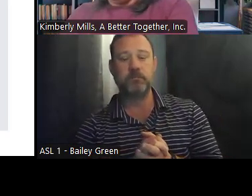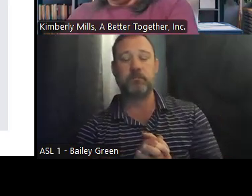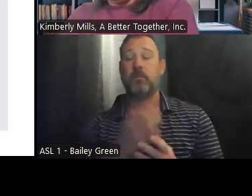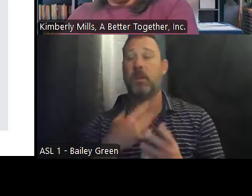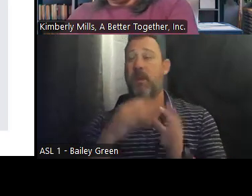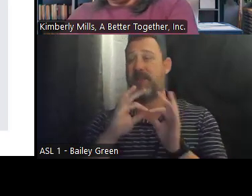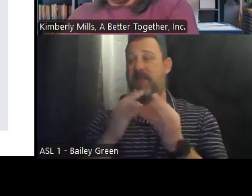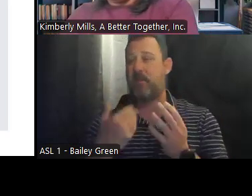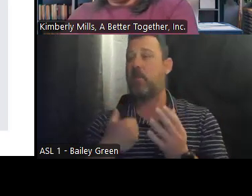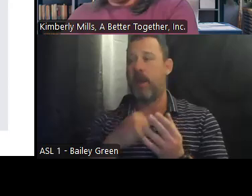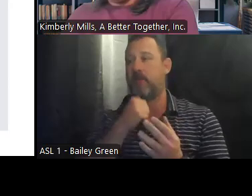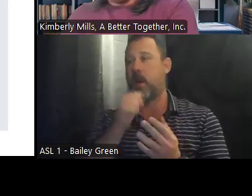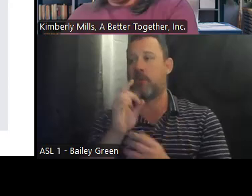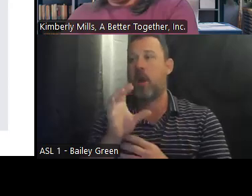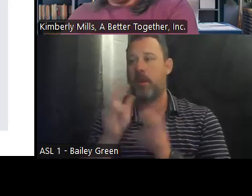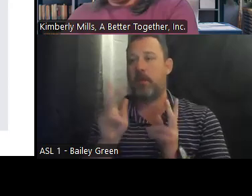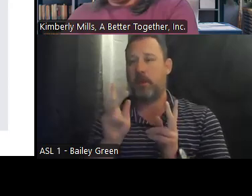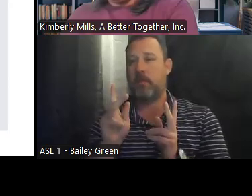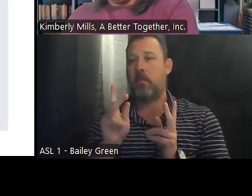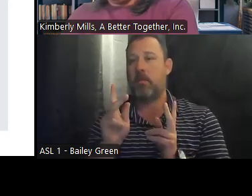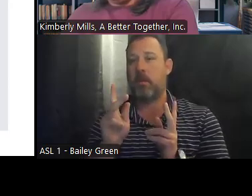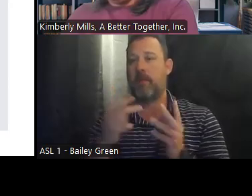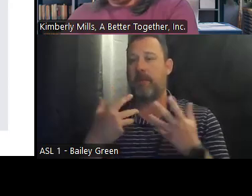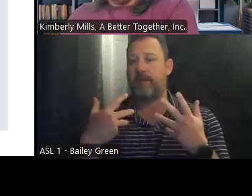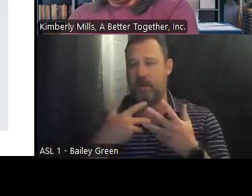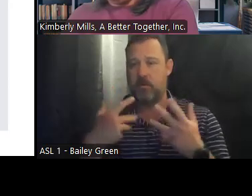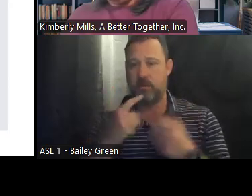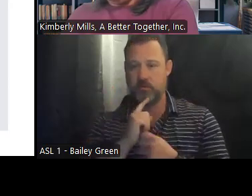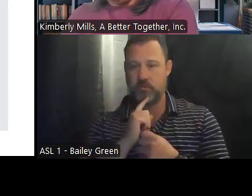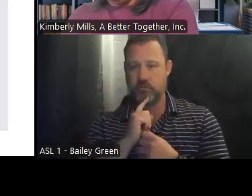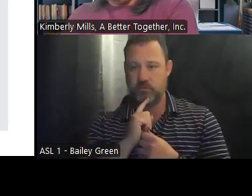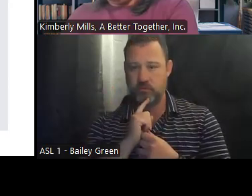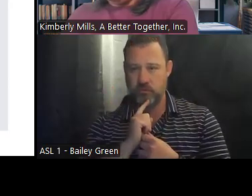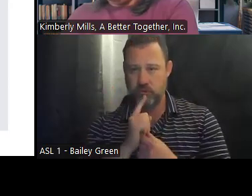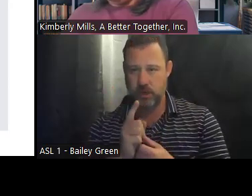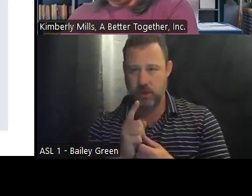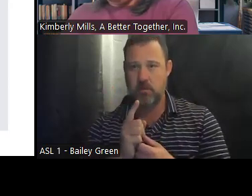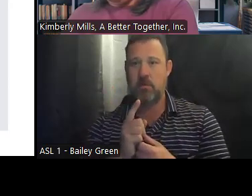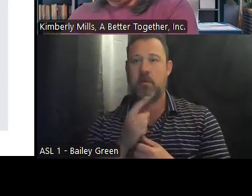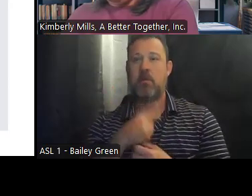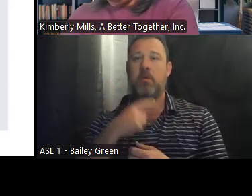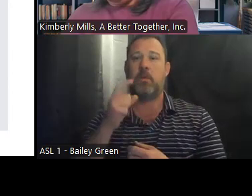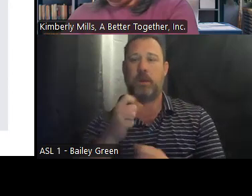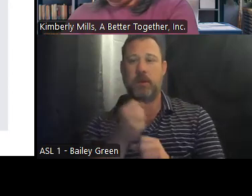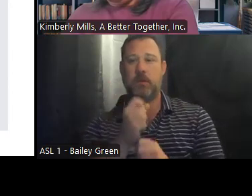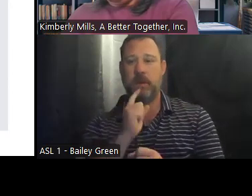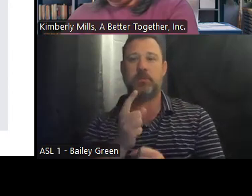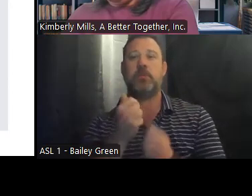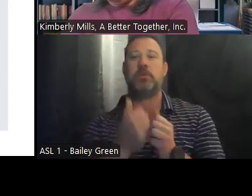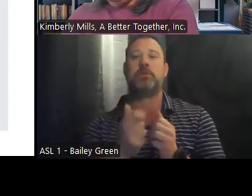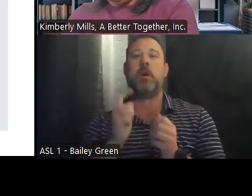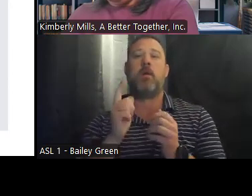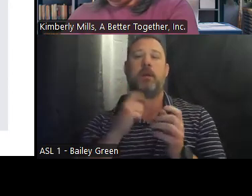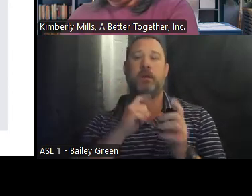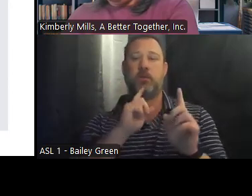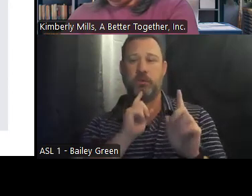not documented. The fear is real. And we need to make sure that we somehow are